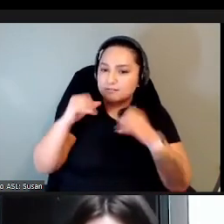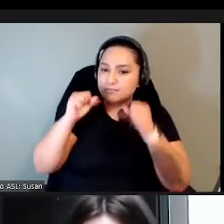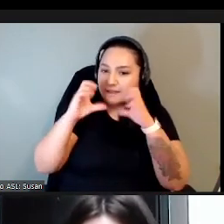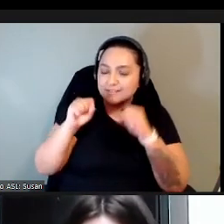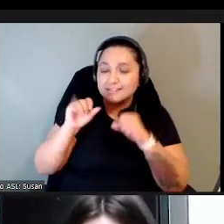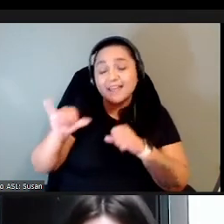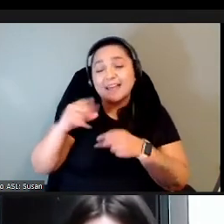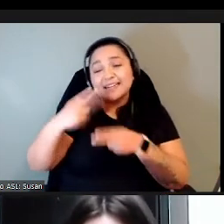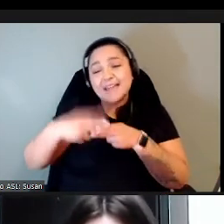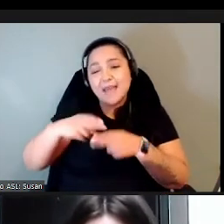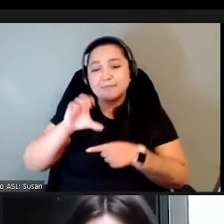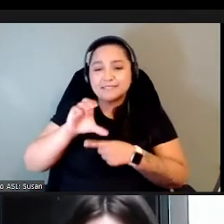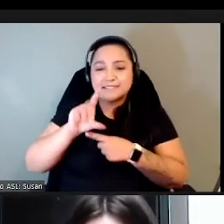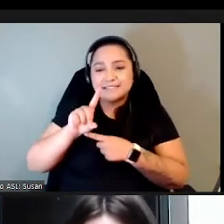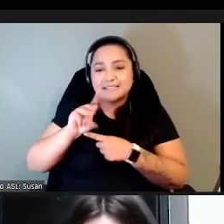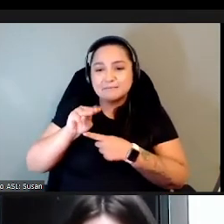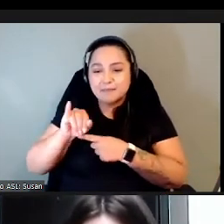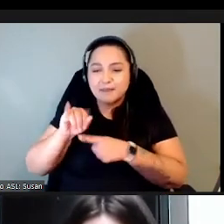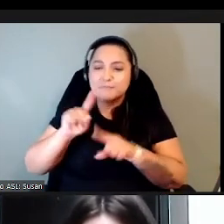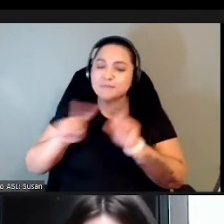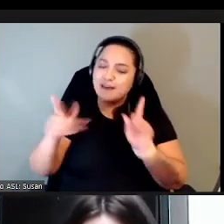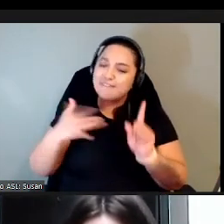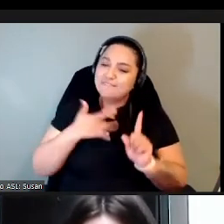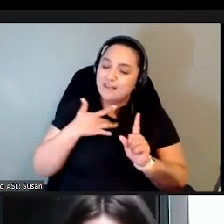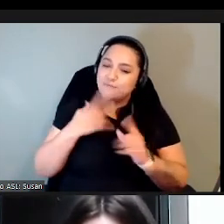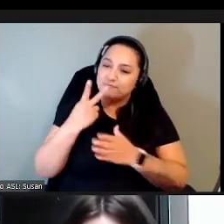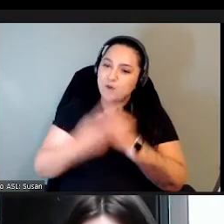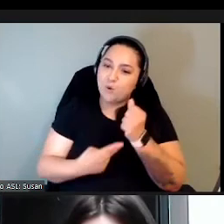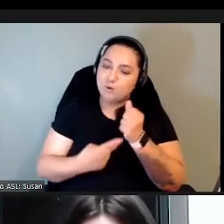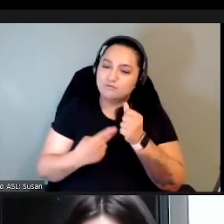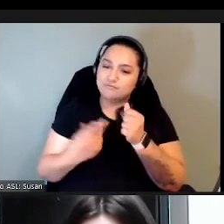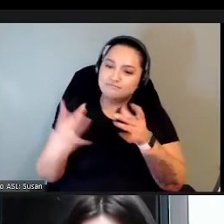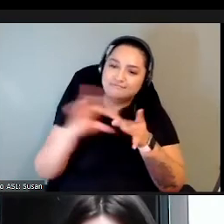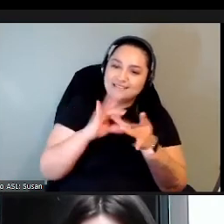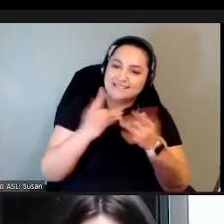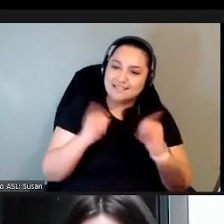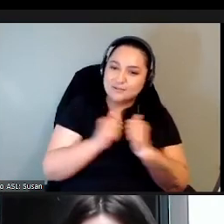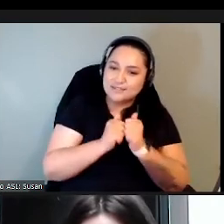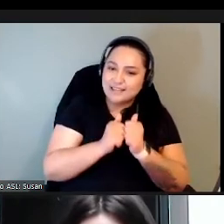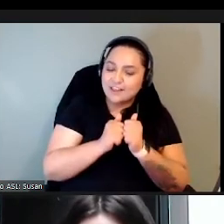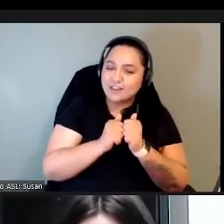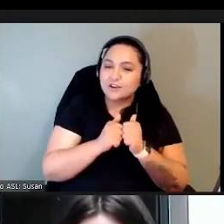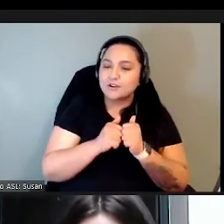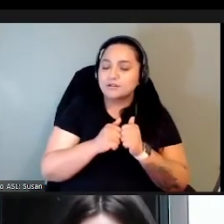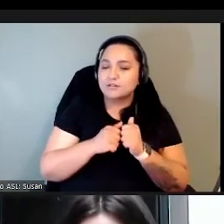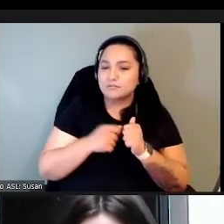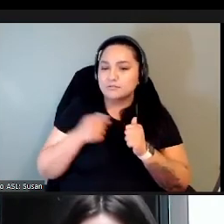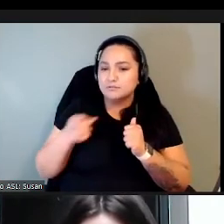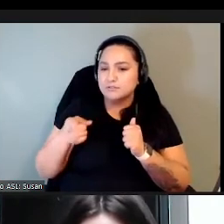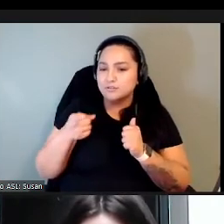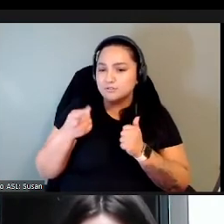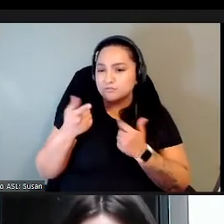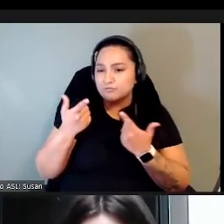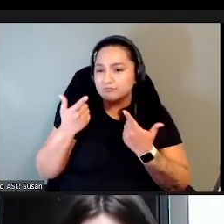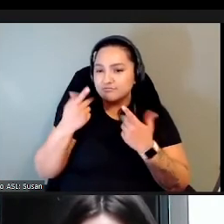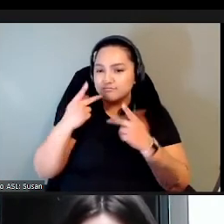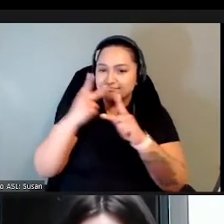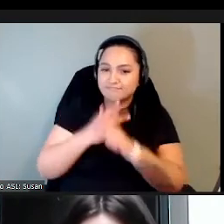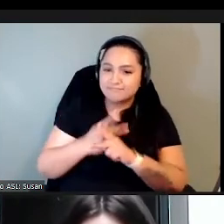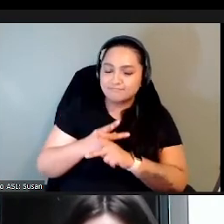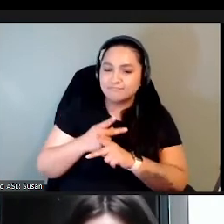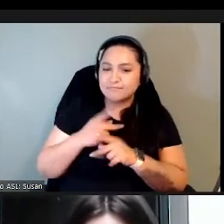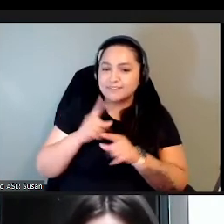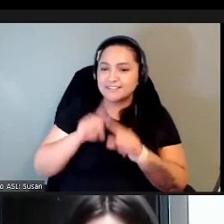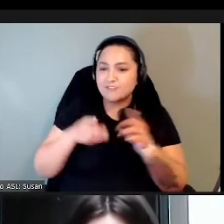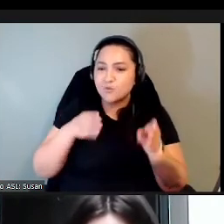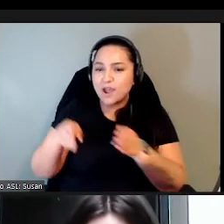that I feel them together. Are you encountering ways of meeting institutions like